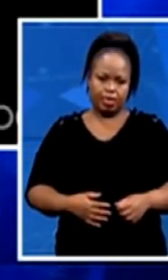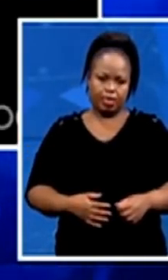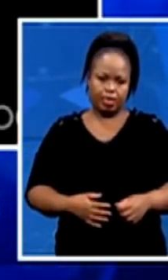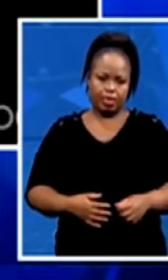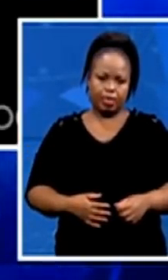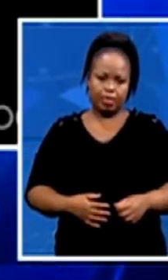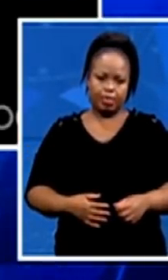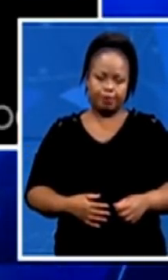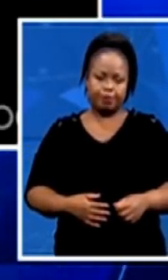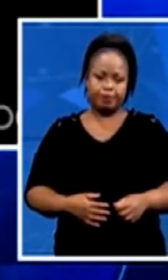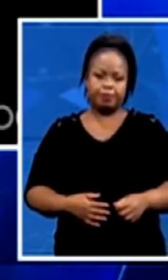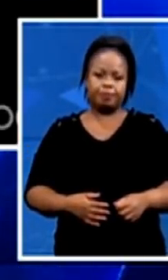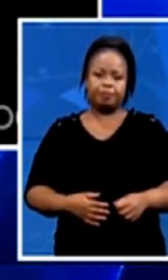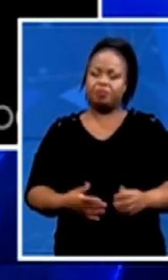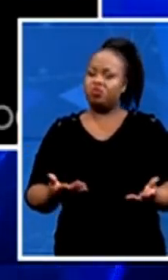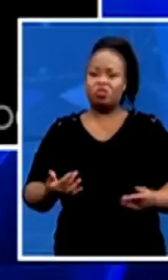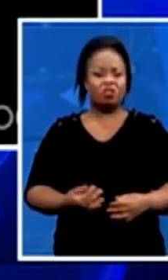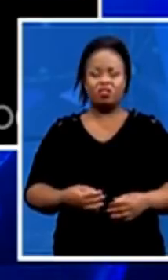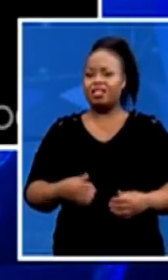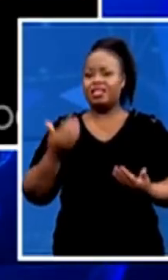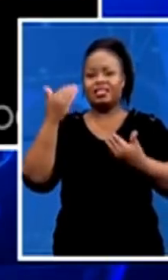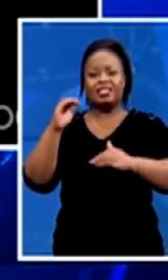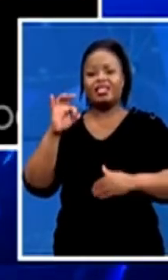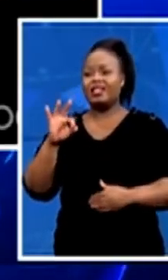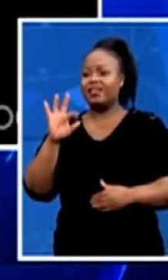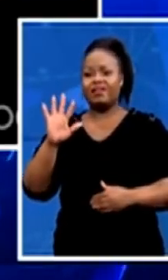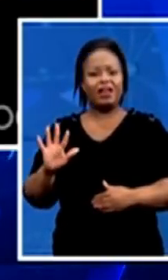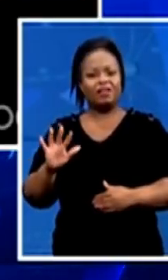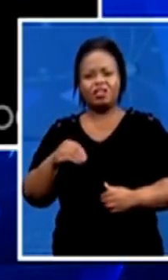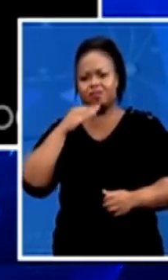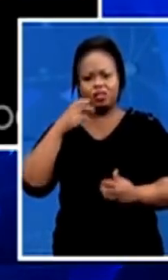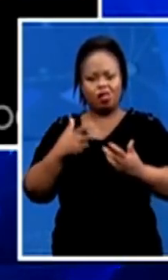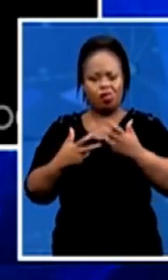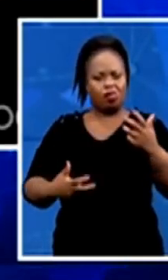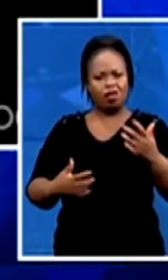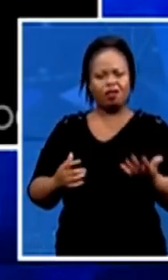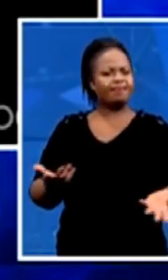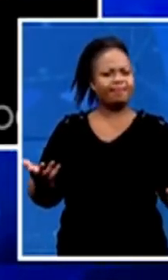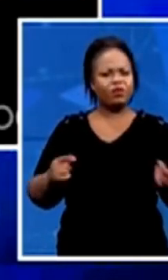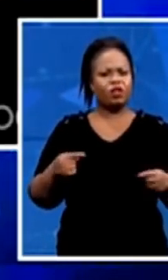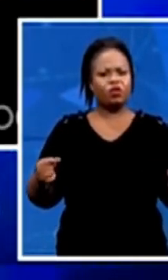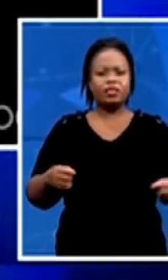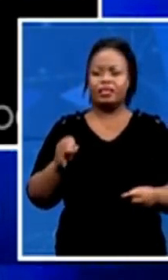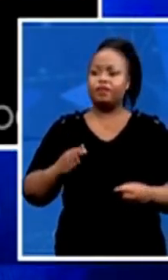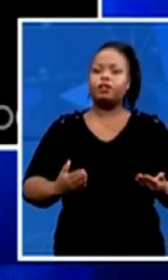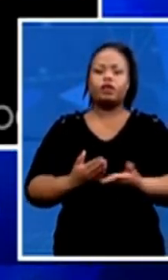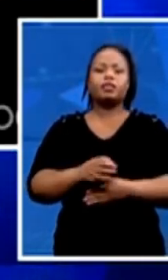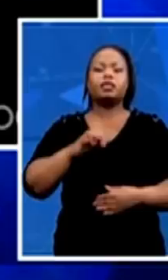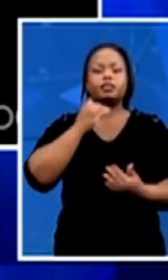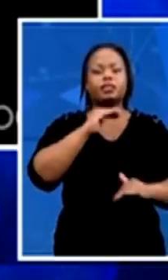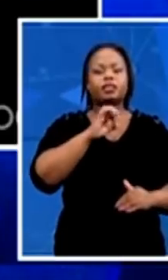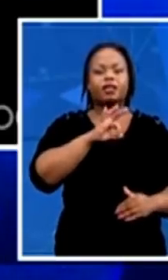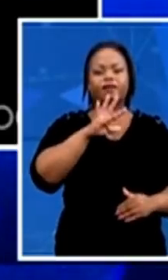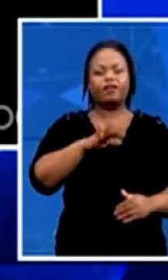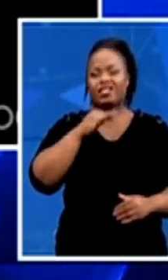Section 35, if you are entitled to Section 35 rights, then for that purpose you are an accused, full stop.